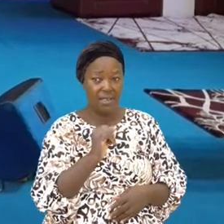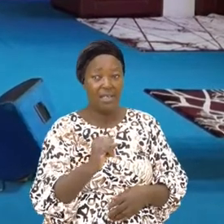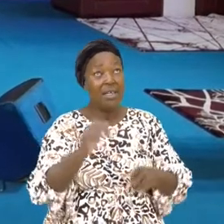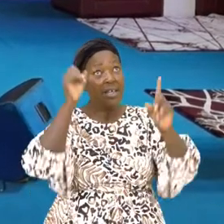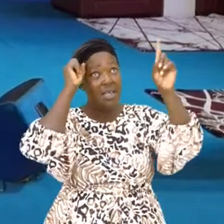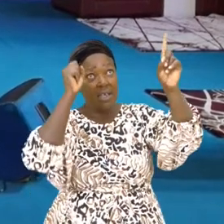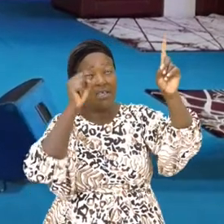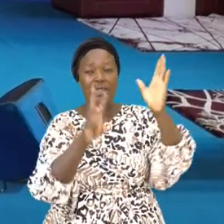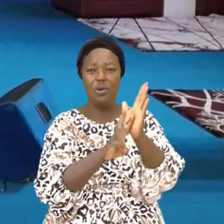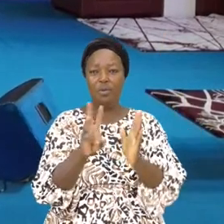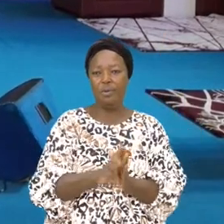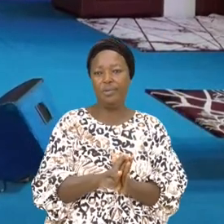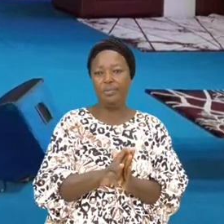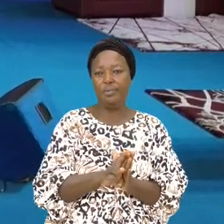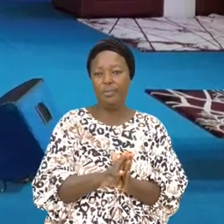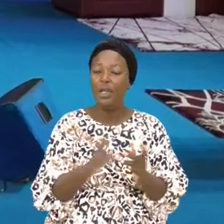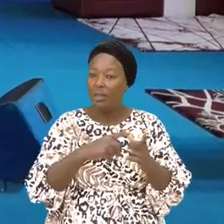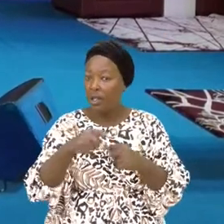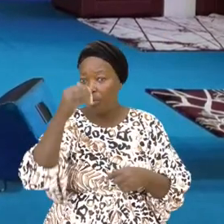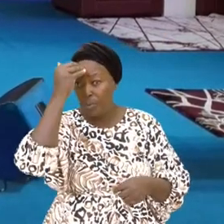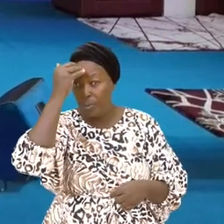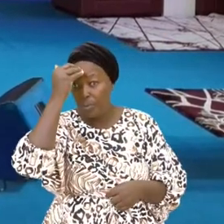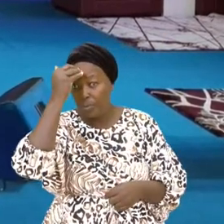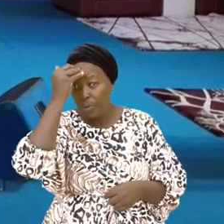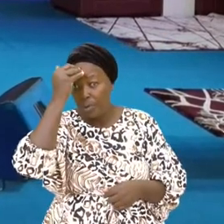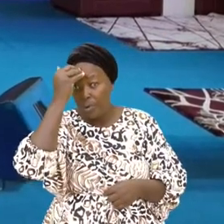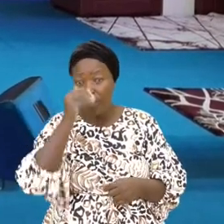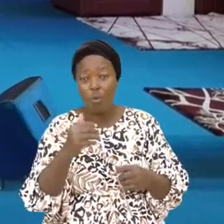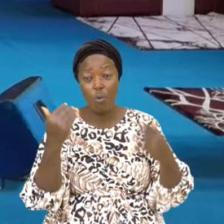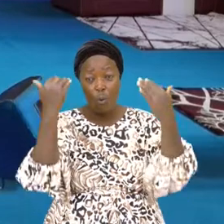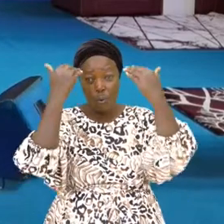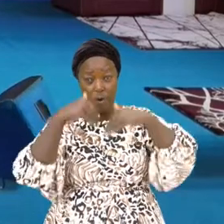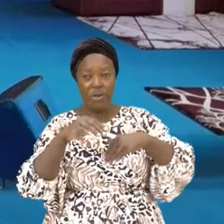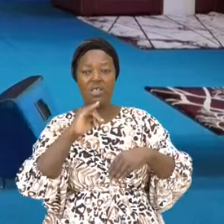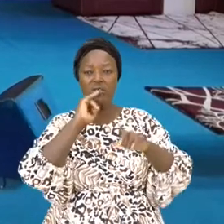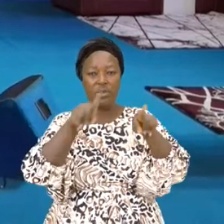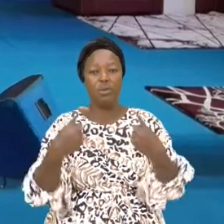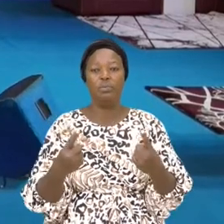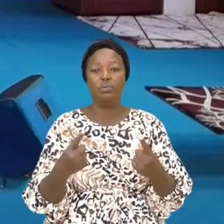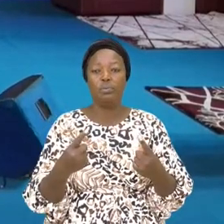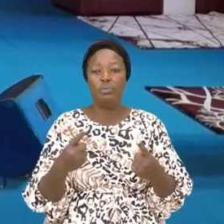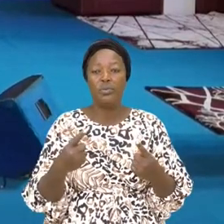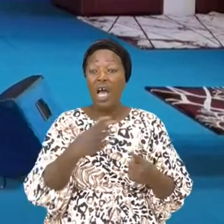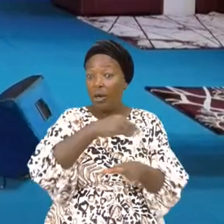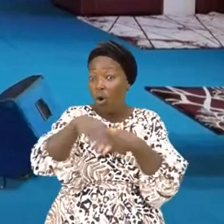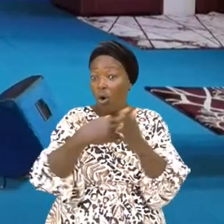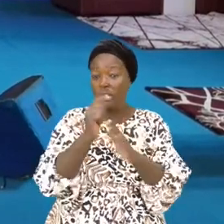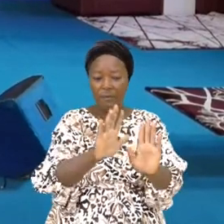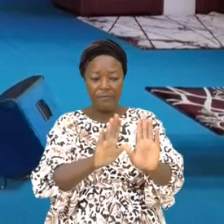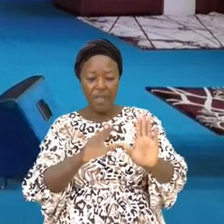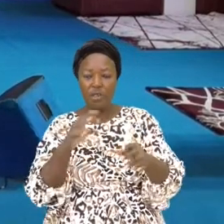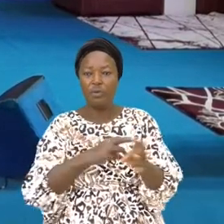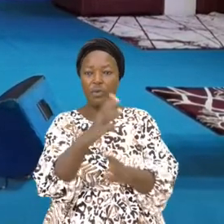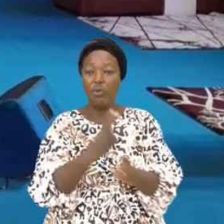his will, then you know anxiety is gone. and all the fears of the